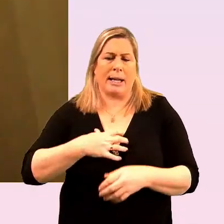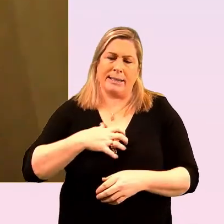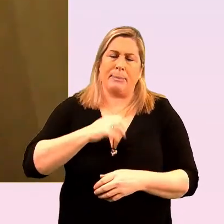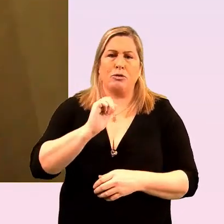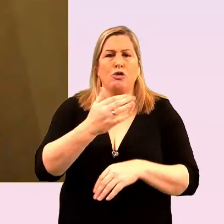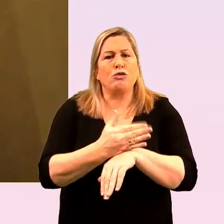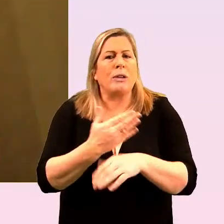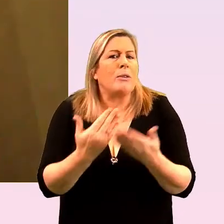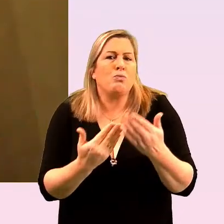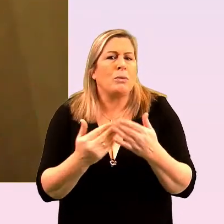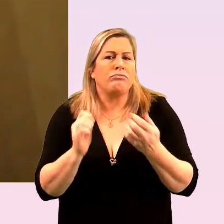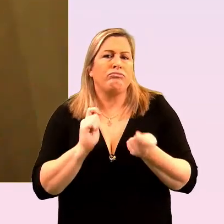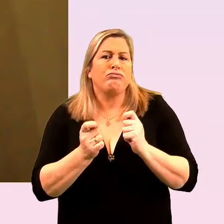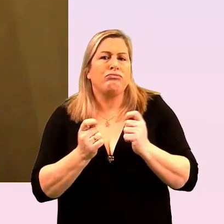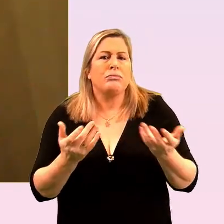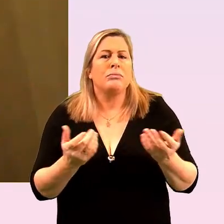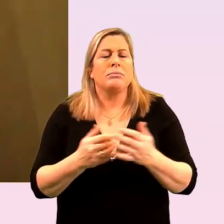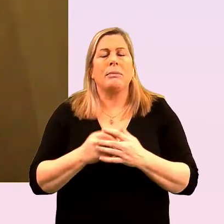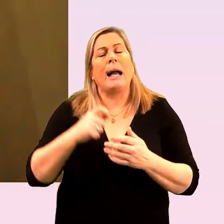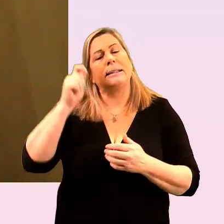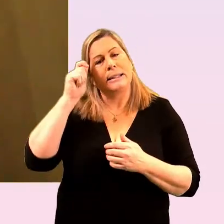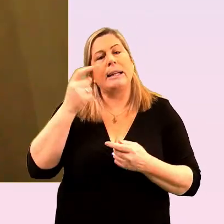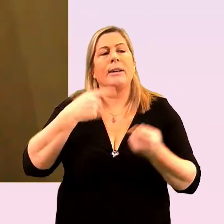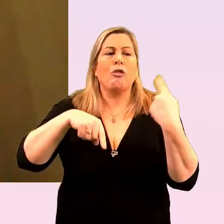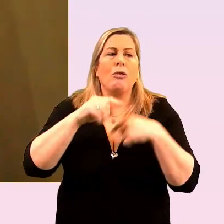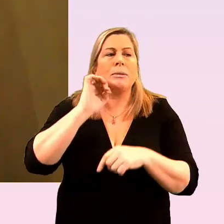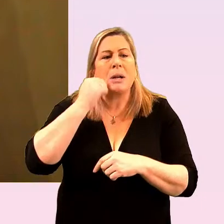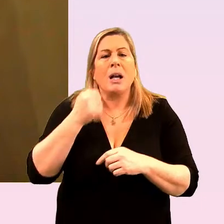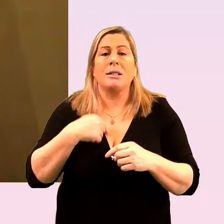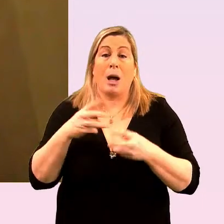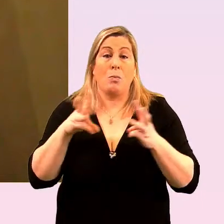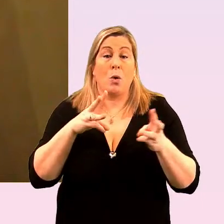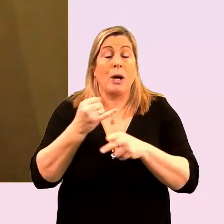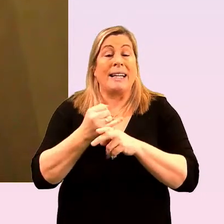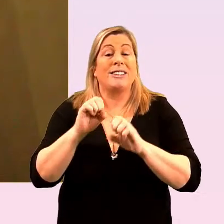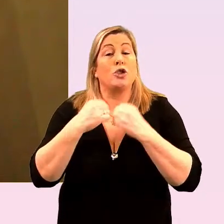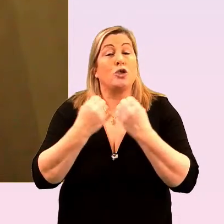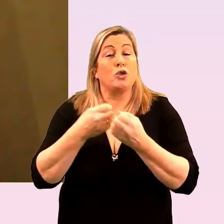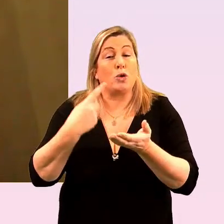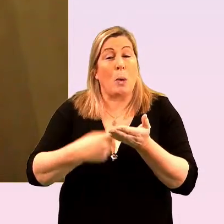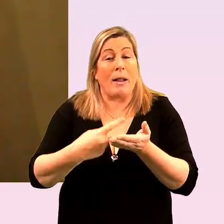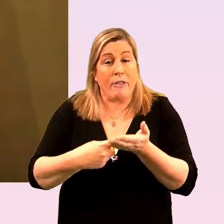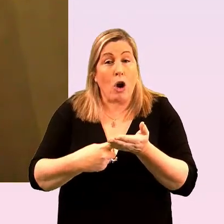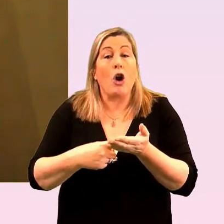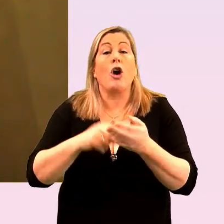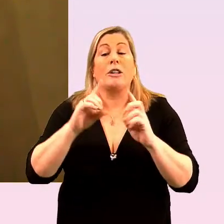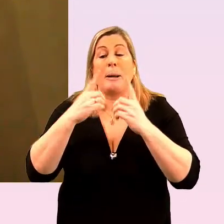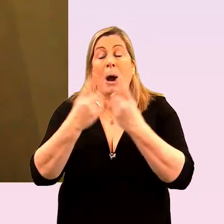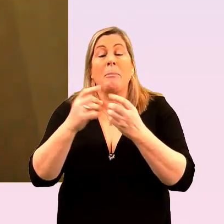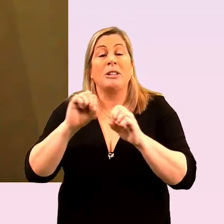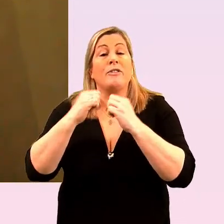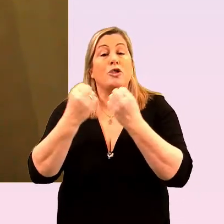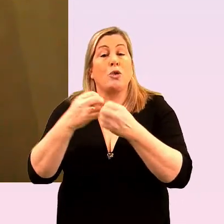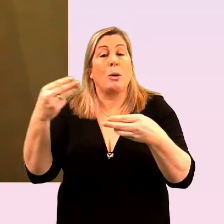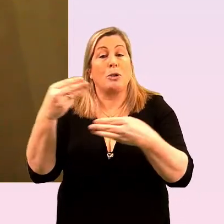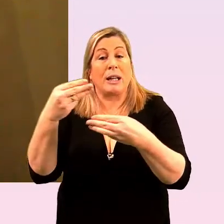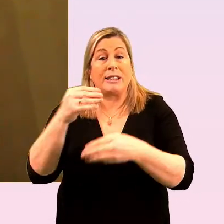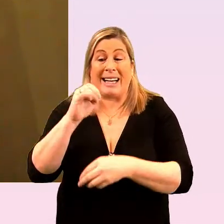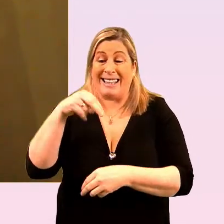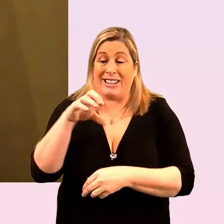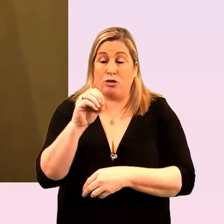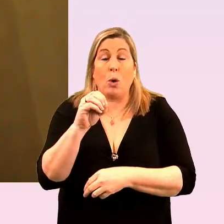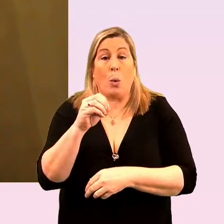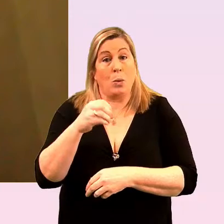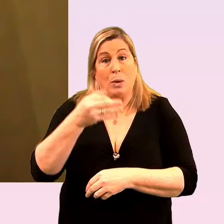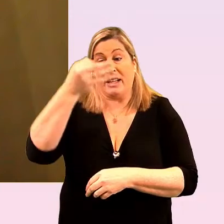I think for us, given the fact that I work in social welfare, Department of Social Protection, and Intro was basically at the front line